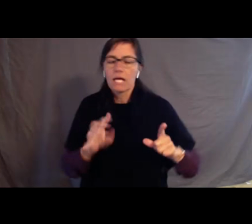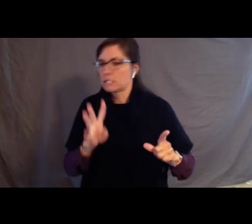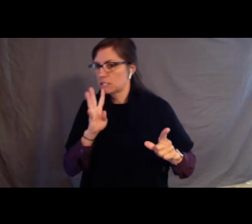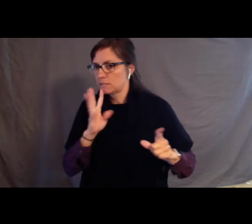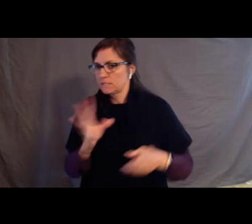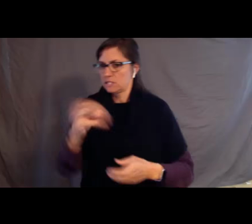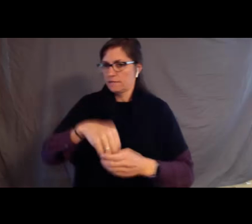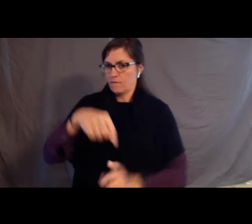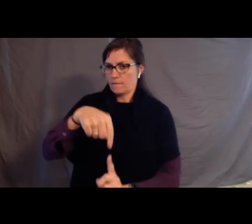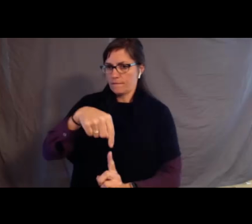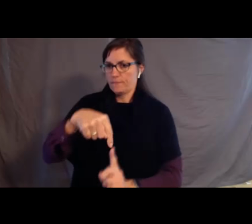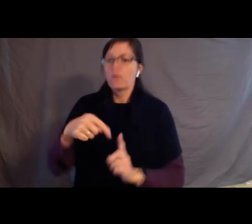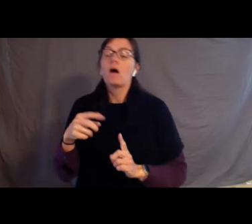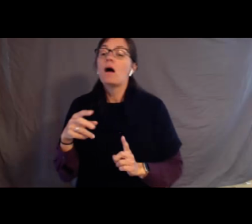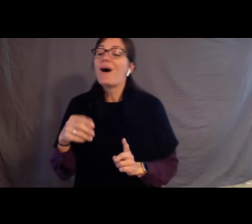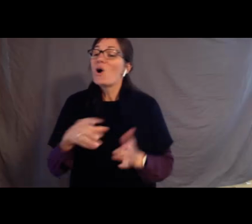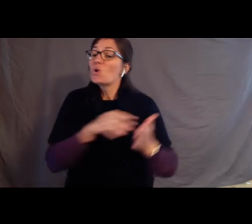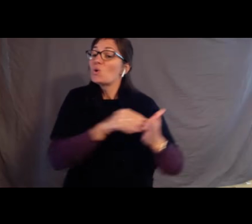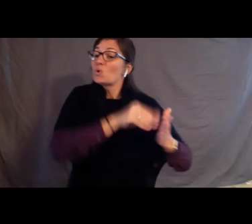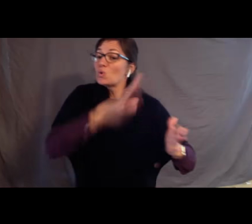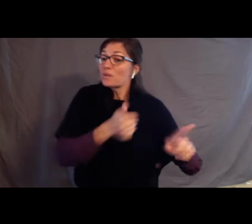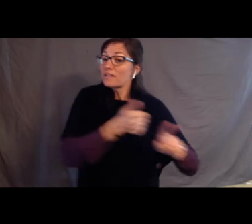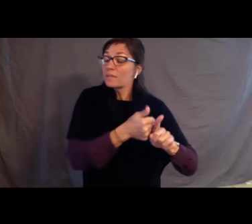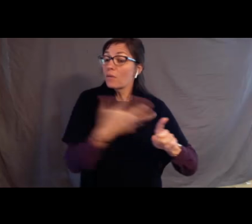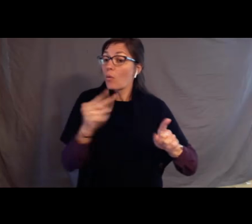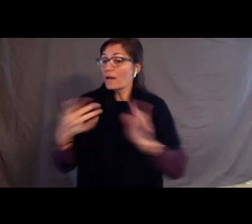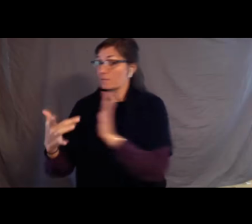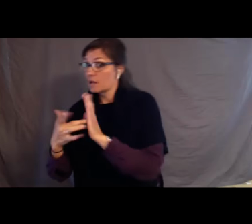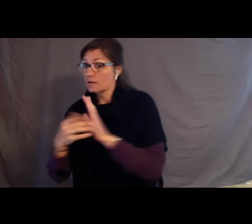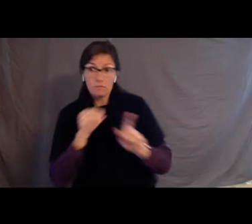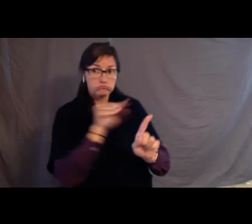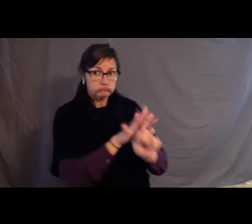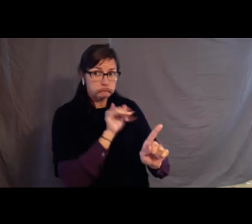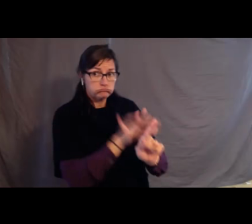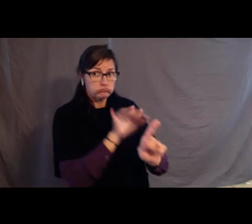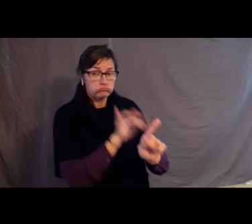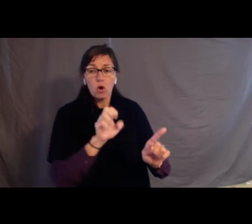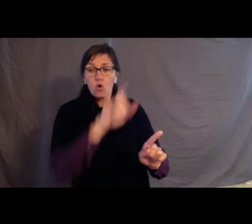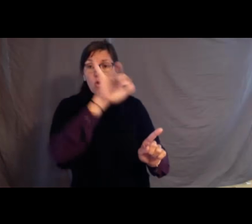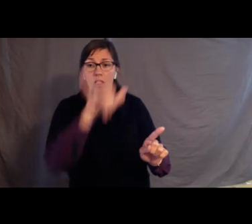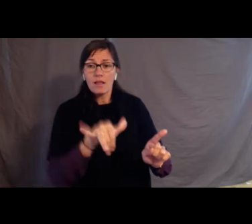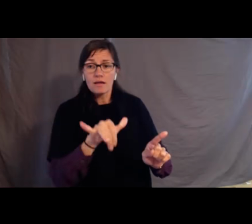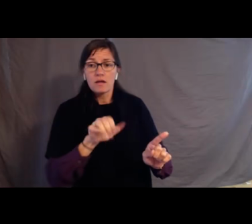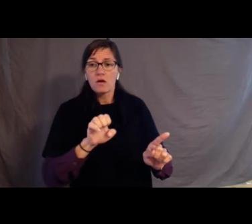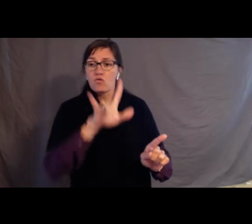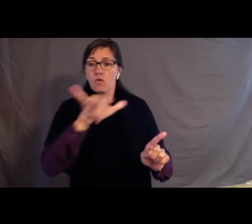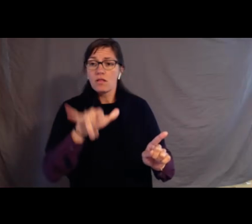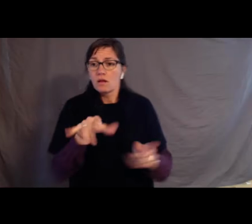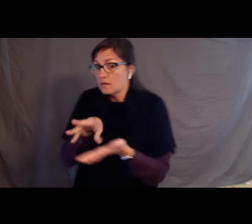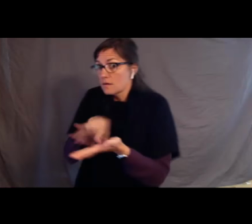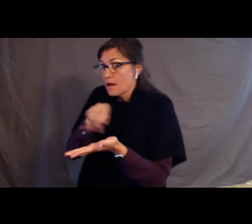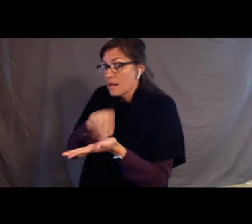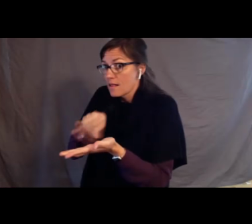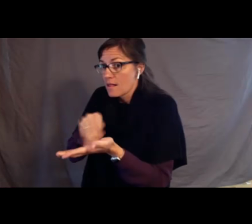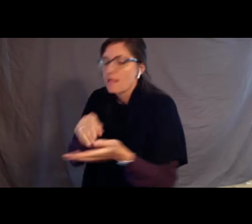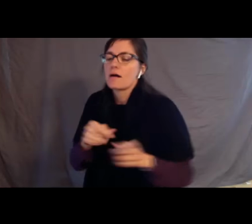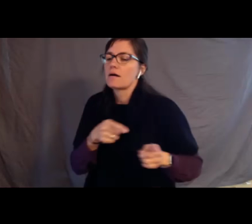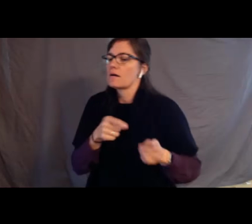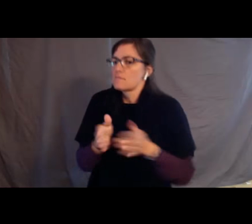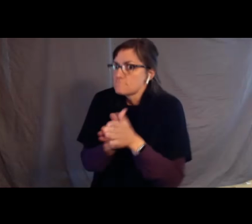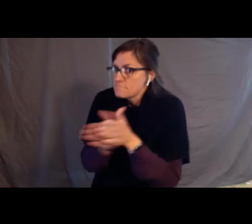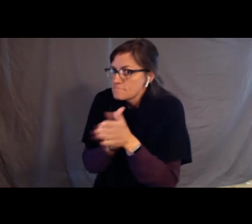when they're exposed to the technology early, they learn it very, very quickly, certainly as they're motivated to communicate and engage with their